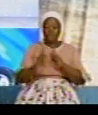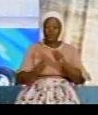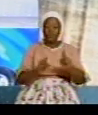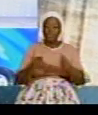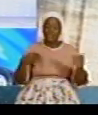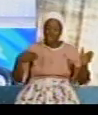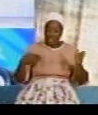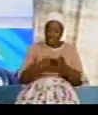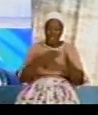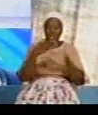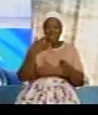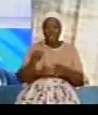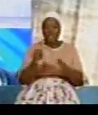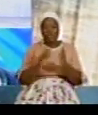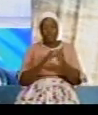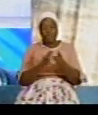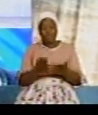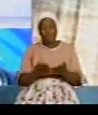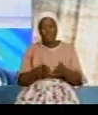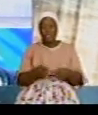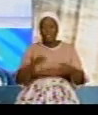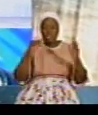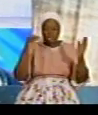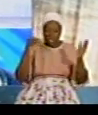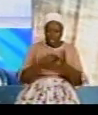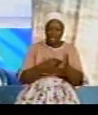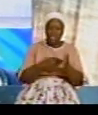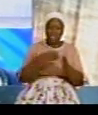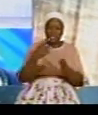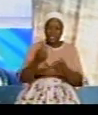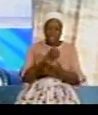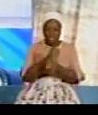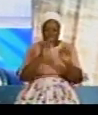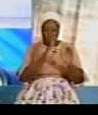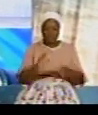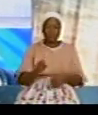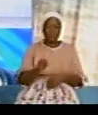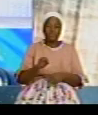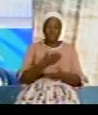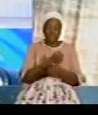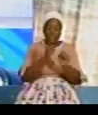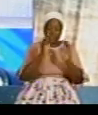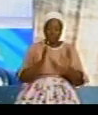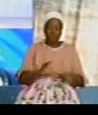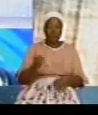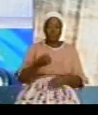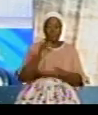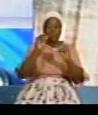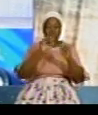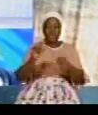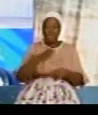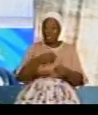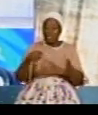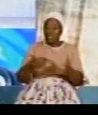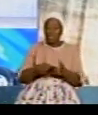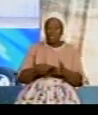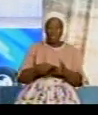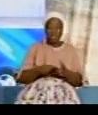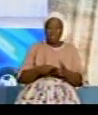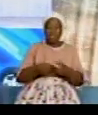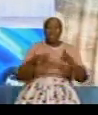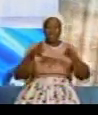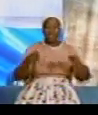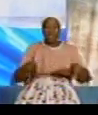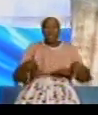against the scriptures, against the Savior's teaching. And these Pharisees were not